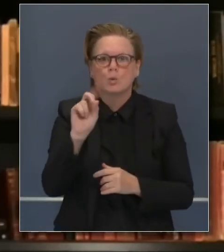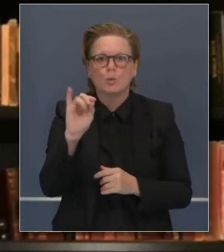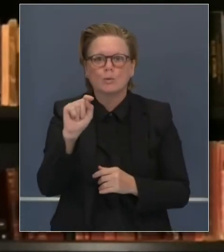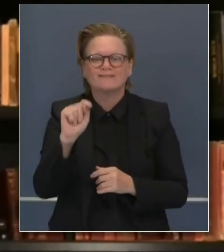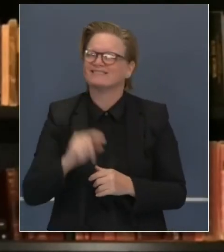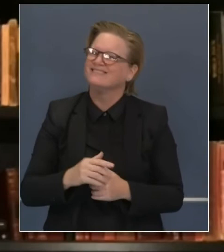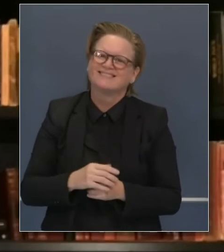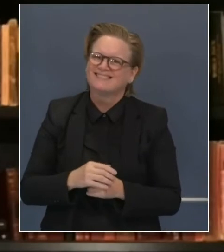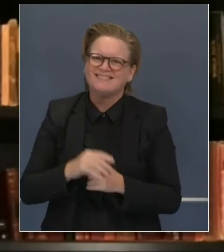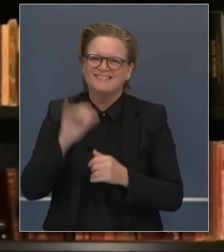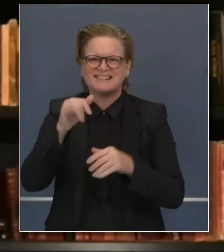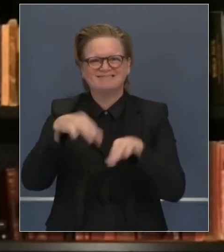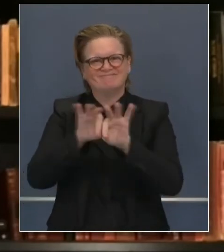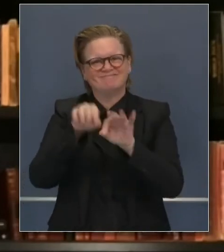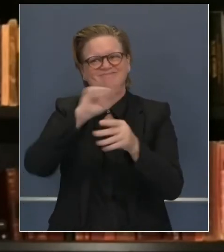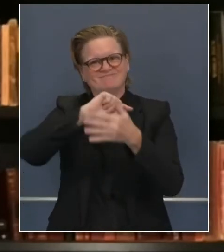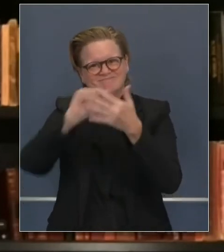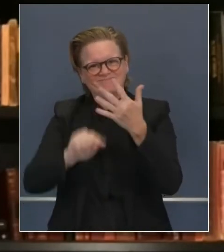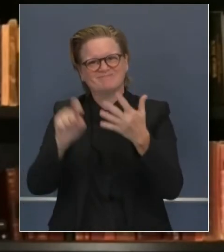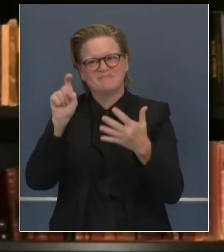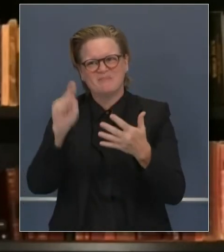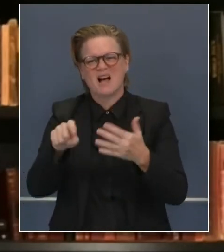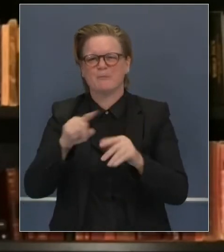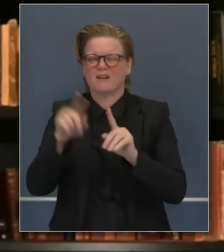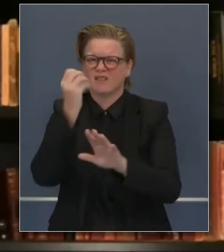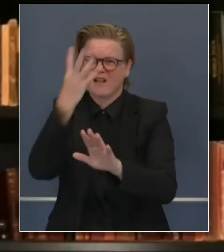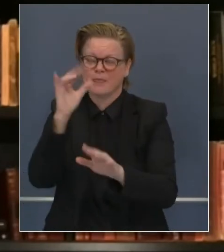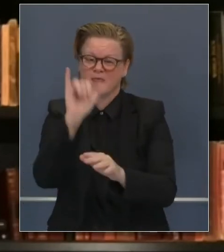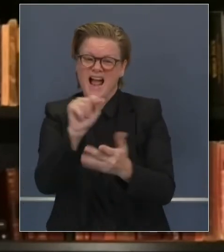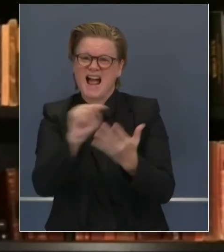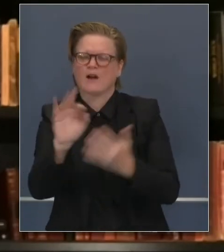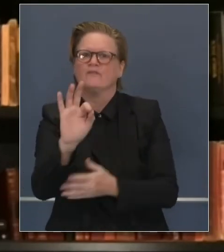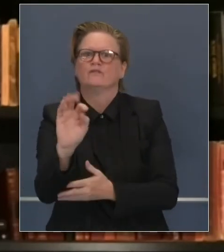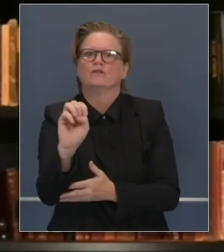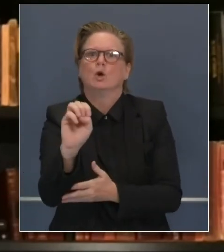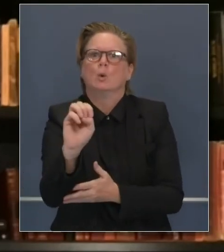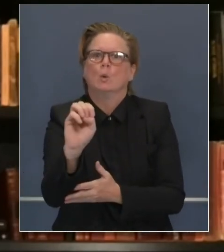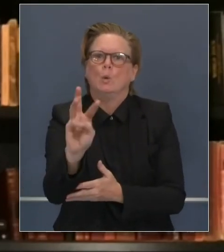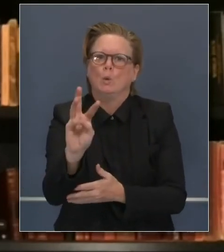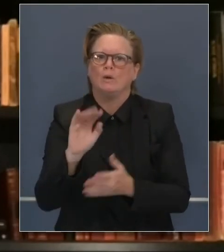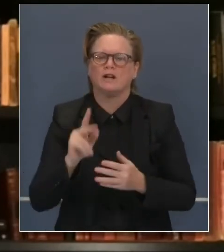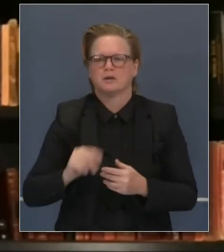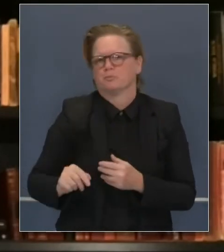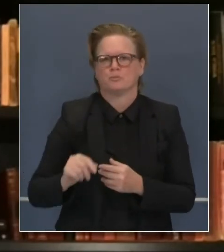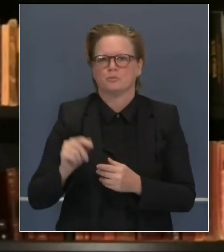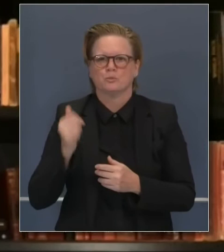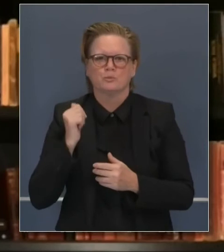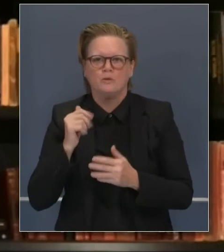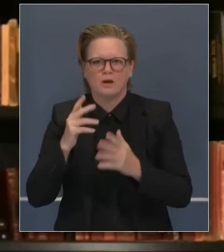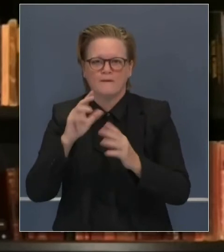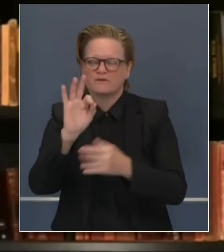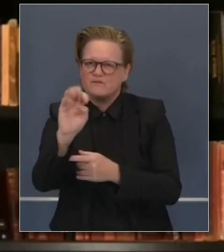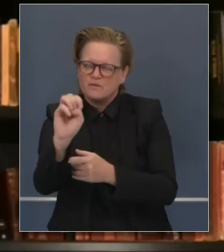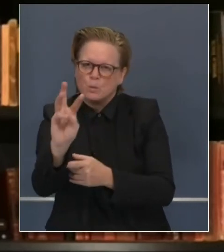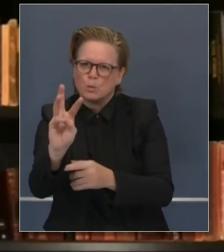are in total denial. And I'm really pleased. I saw down in Orange County, Santa Ana and others, some really